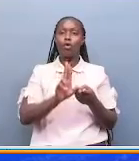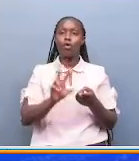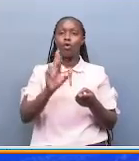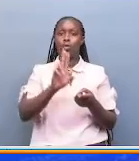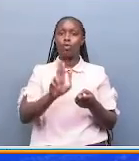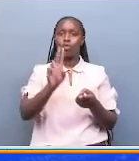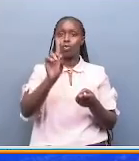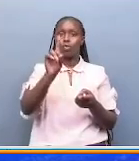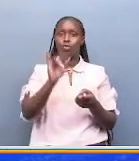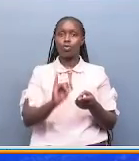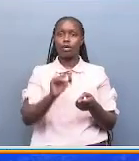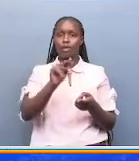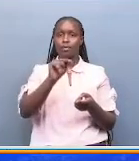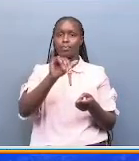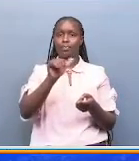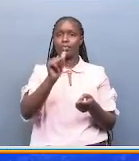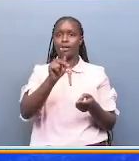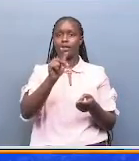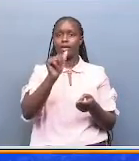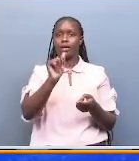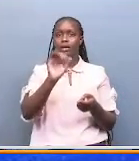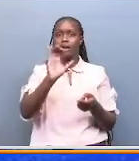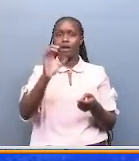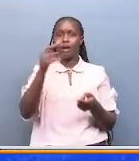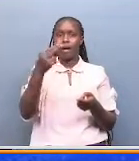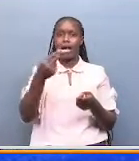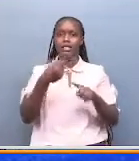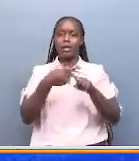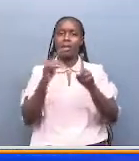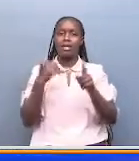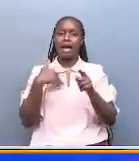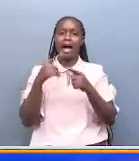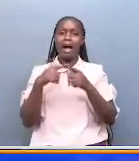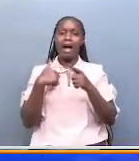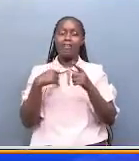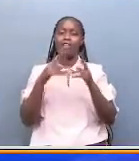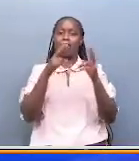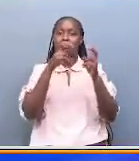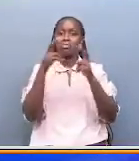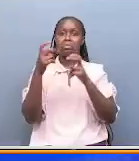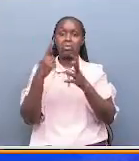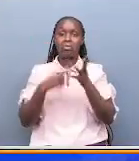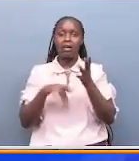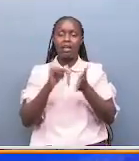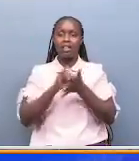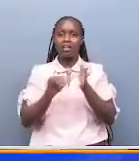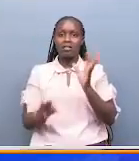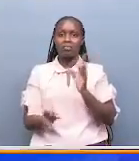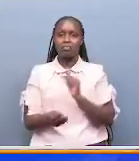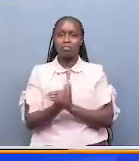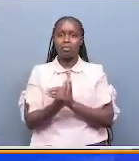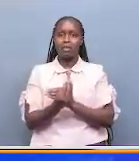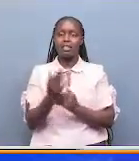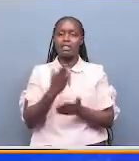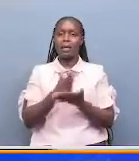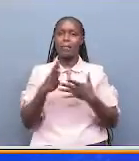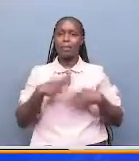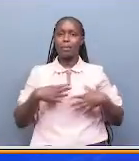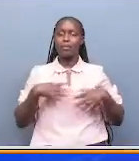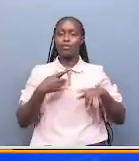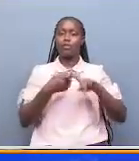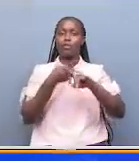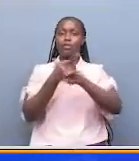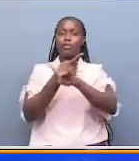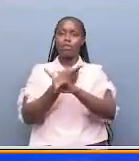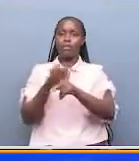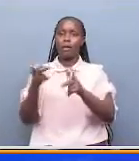Nyakach. Hata hivyo, kumekuwepo na tetesi za kuwahonga wapiga kura katika baadhi ya vituo vya kupiga